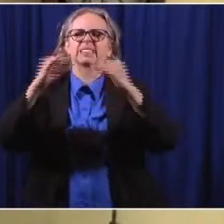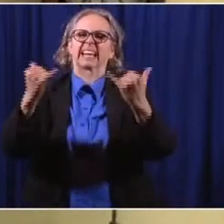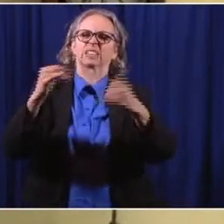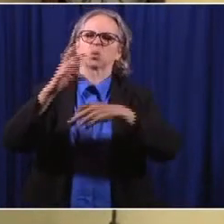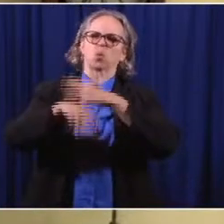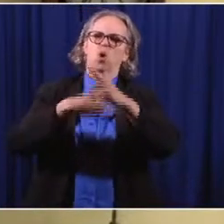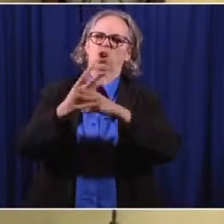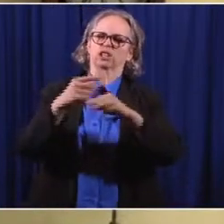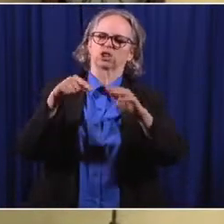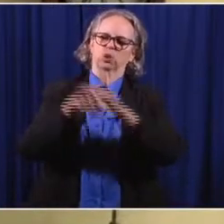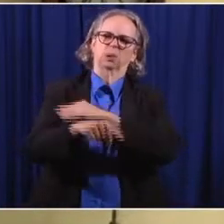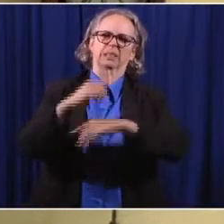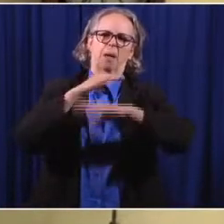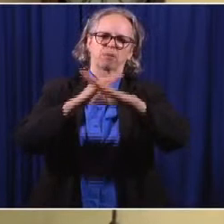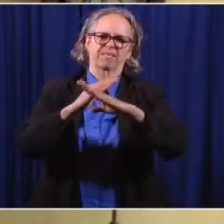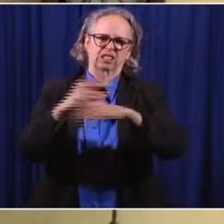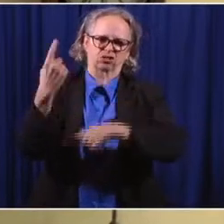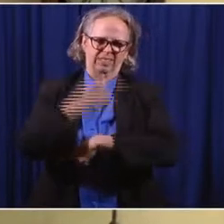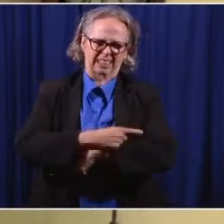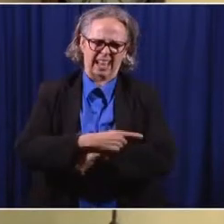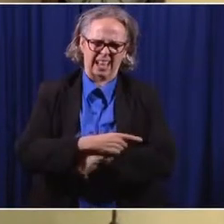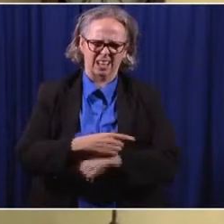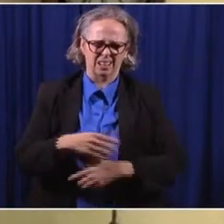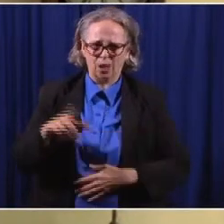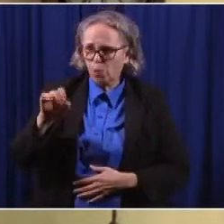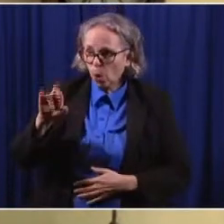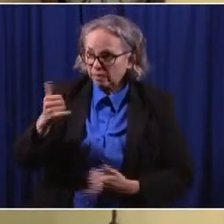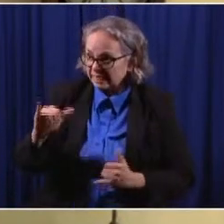And I don't know if is Lori still on there, Eric?